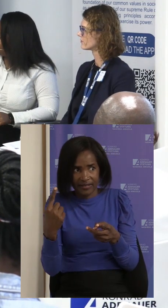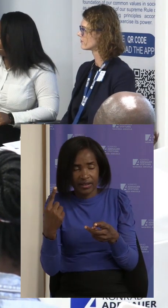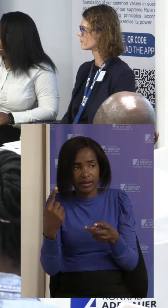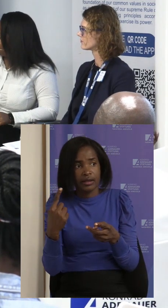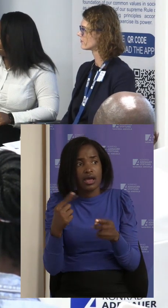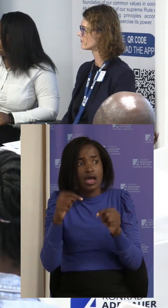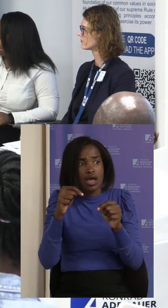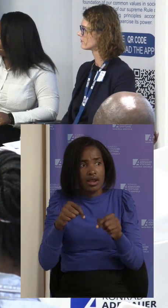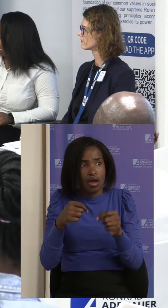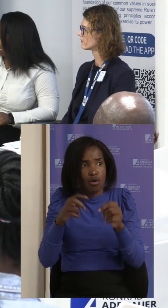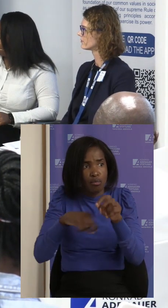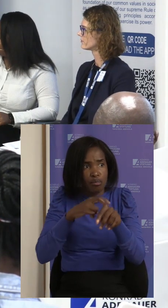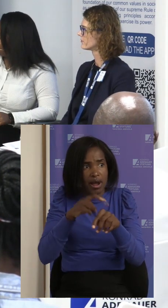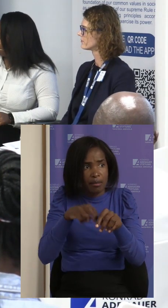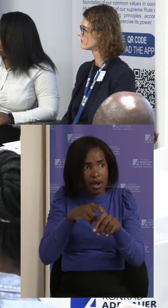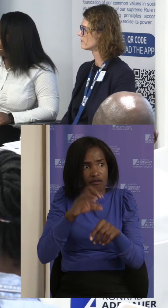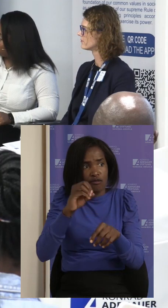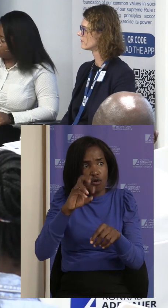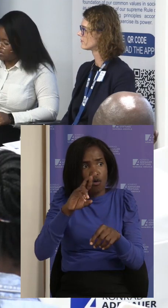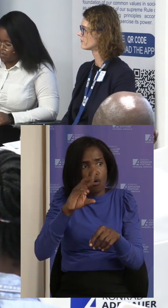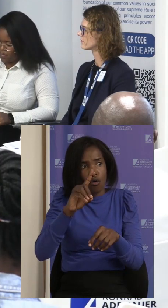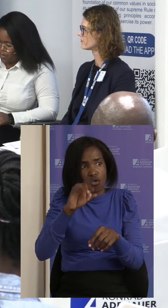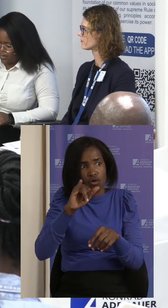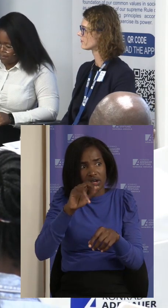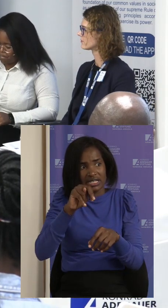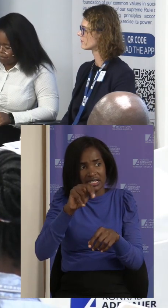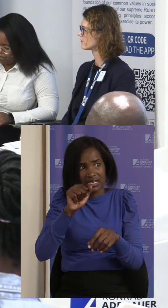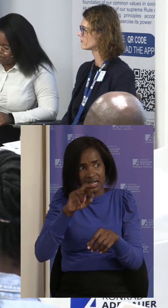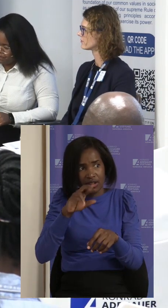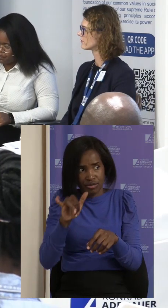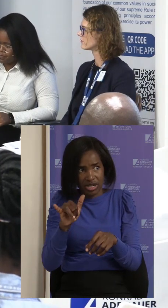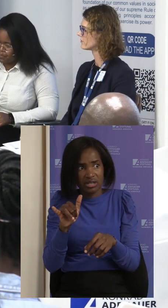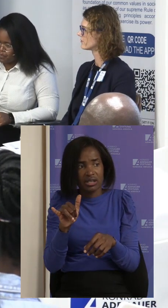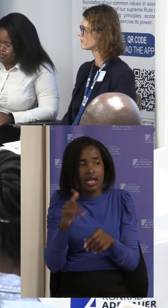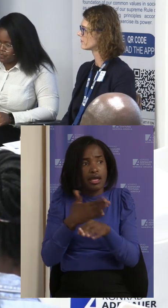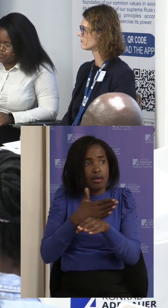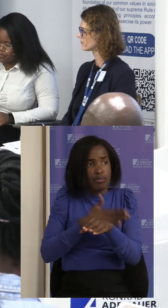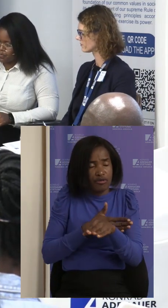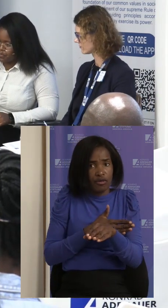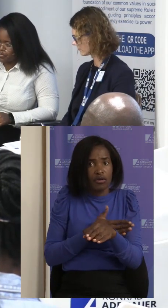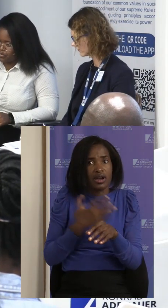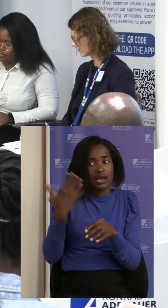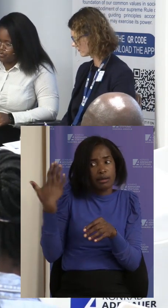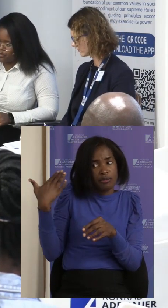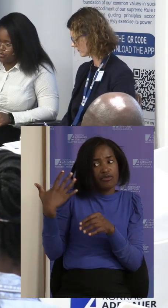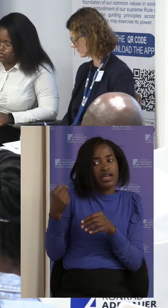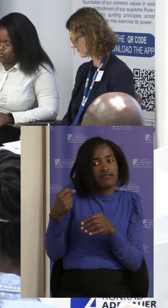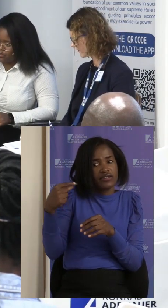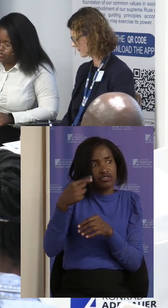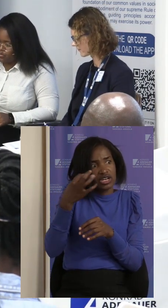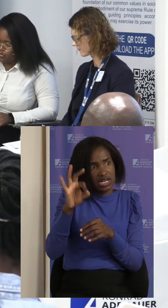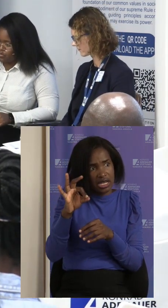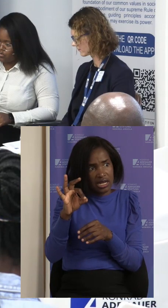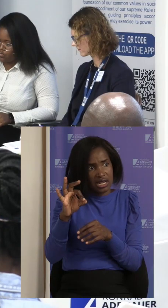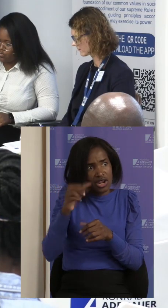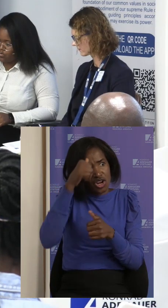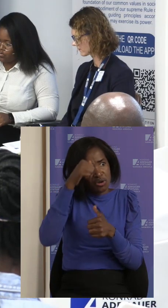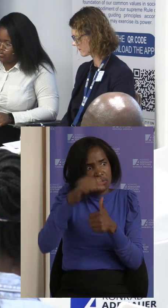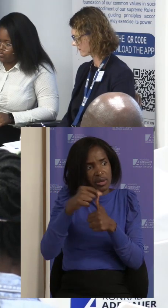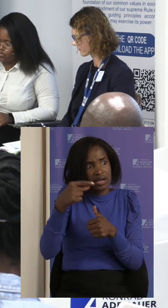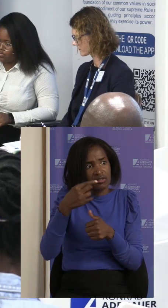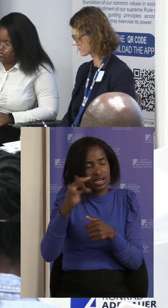preparing for the ordinary, had prior to that grade 9. Grade 9 was the first year